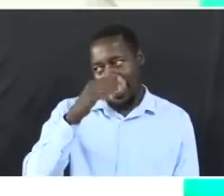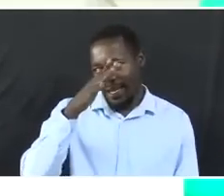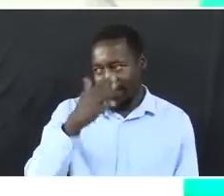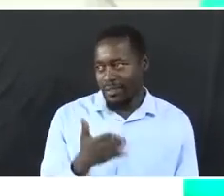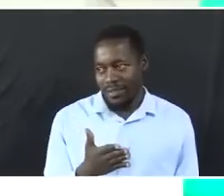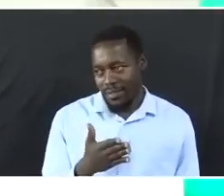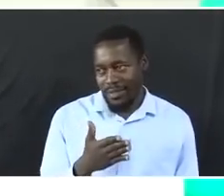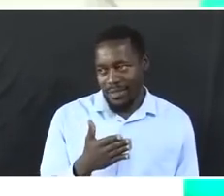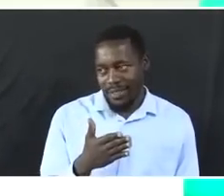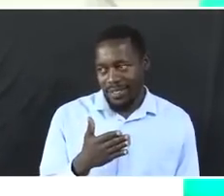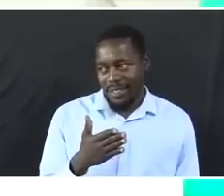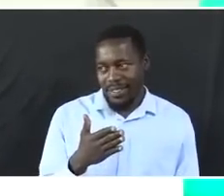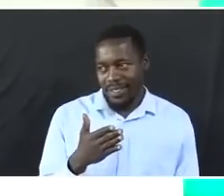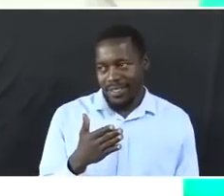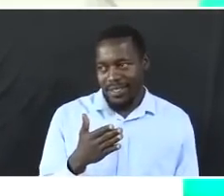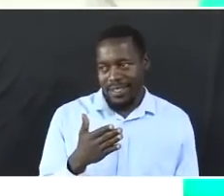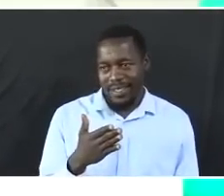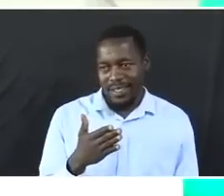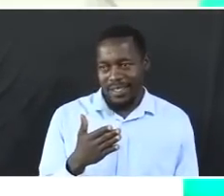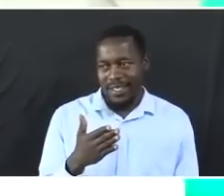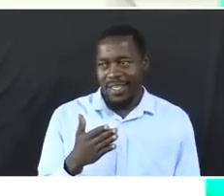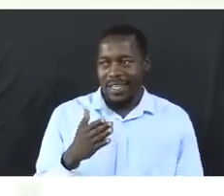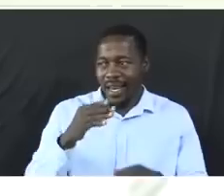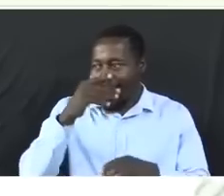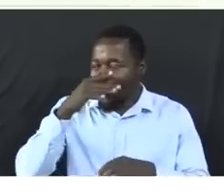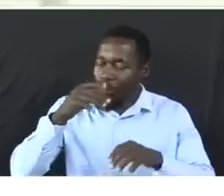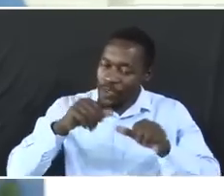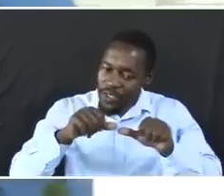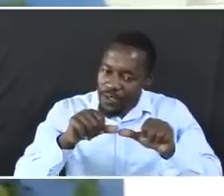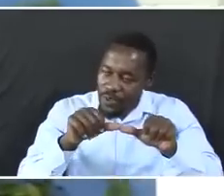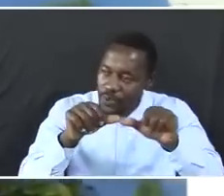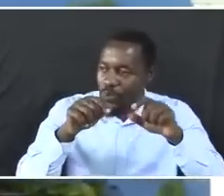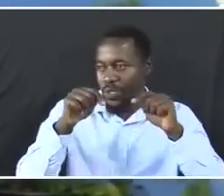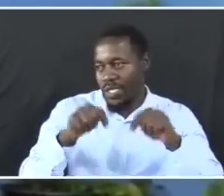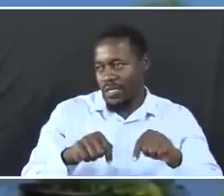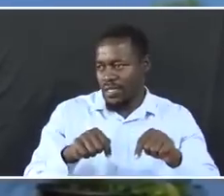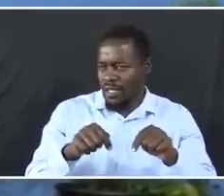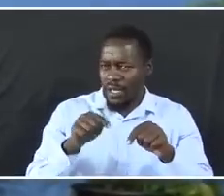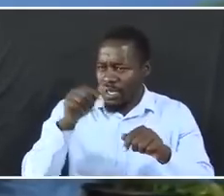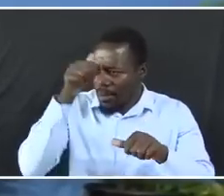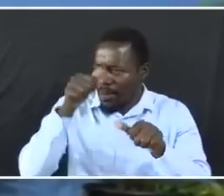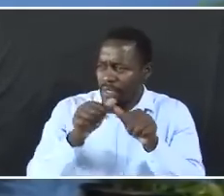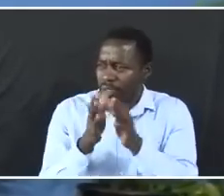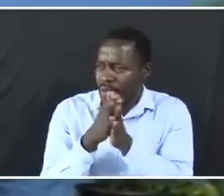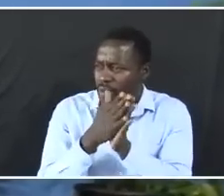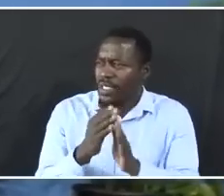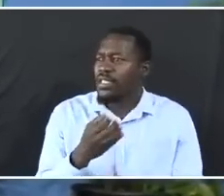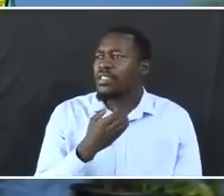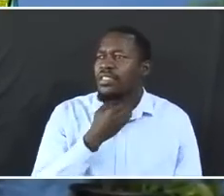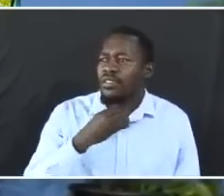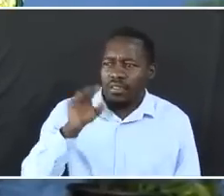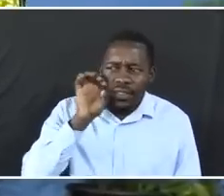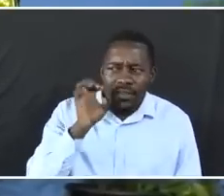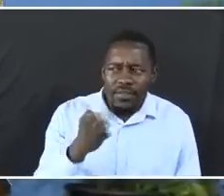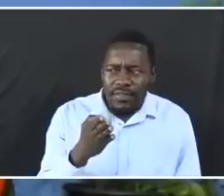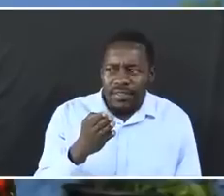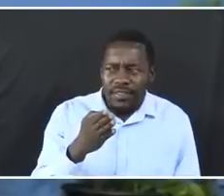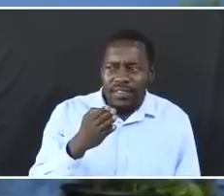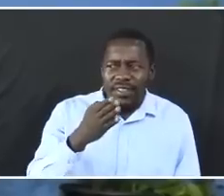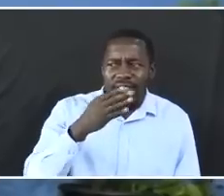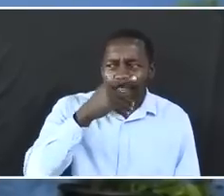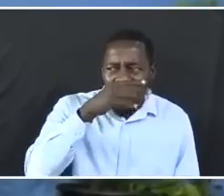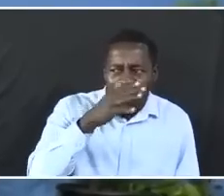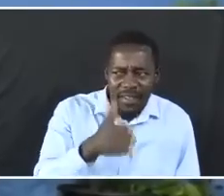previous generations and continues to lift up its head in every